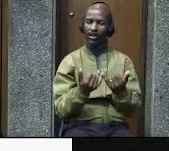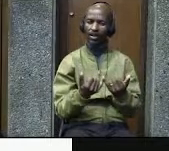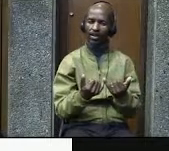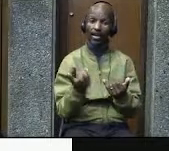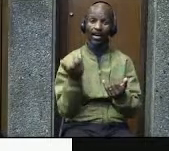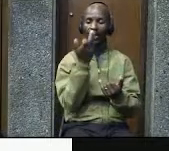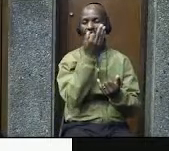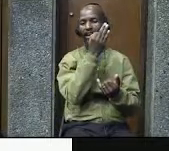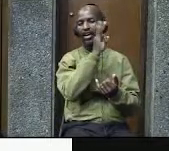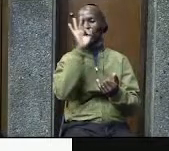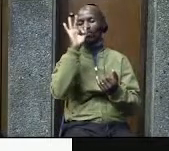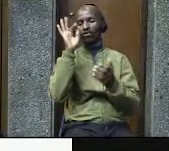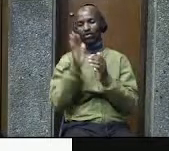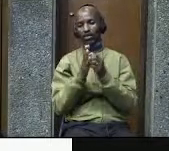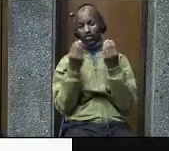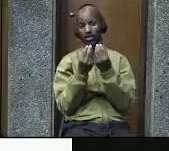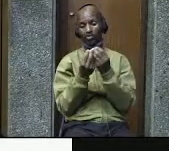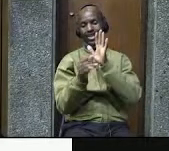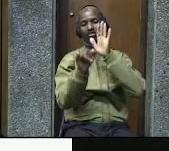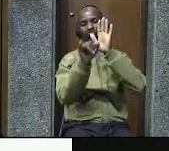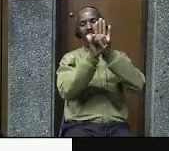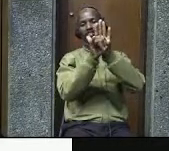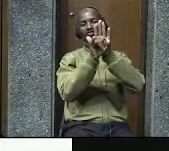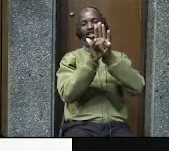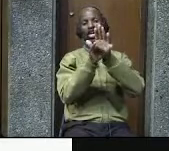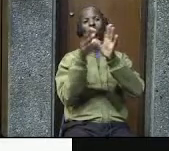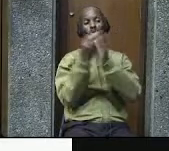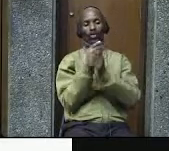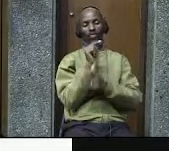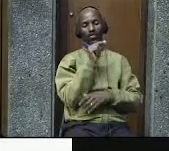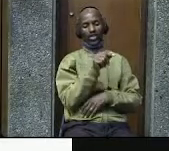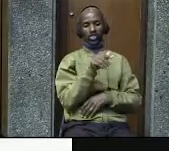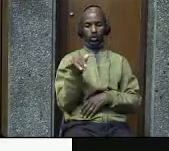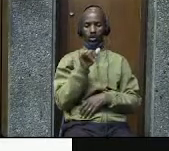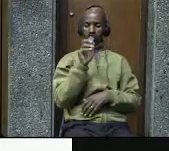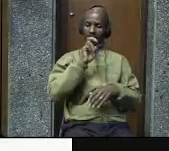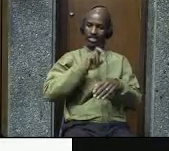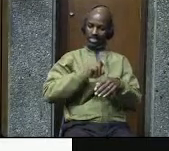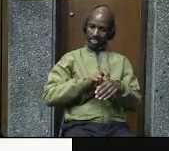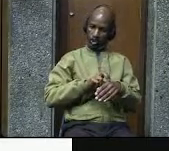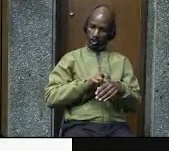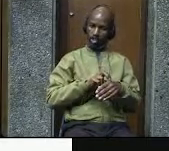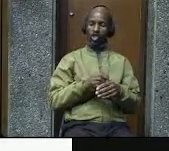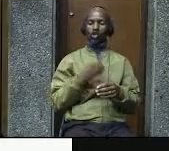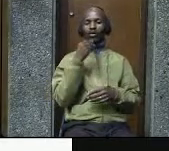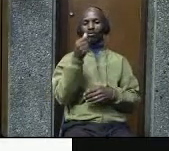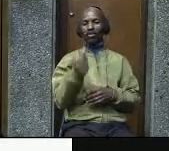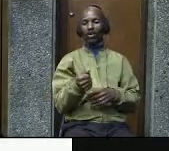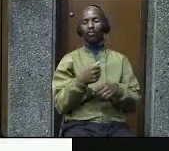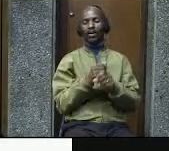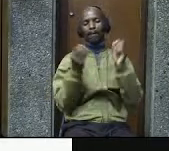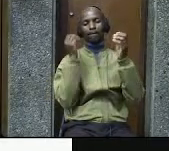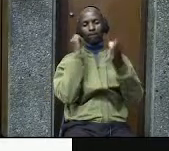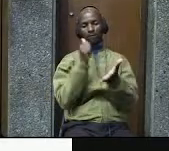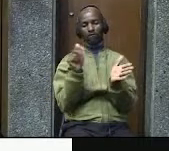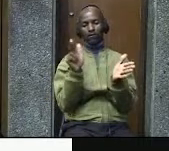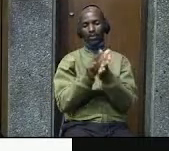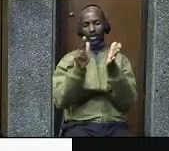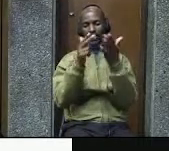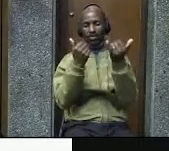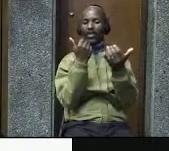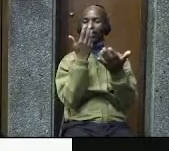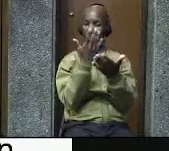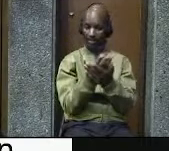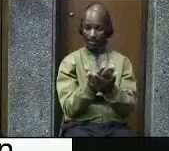if there is property that has been identified amongst those which requires to be expropriated permanently, that can